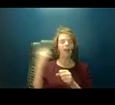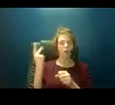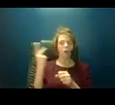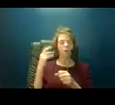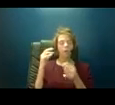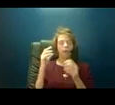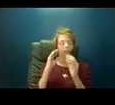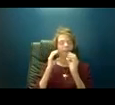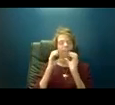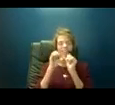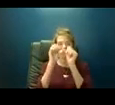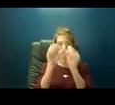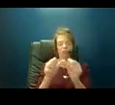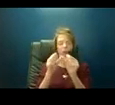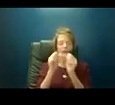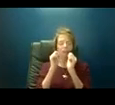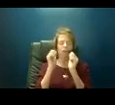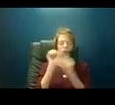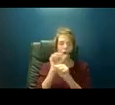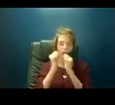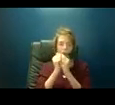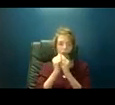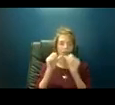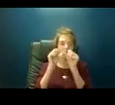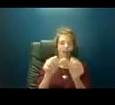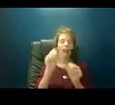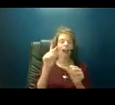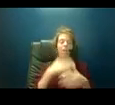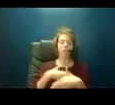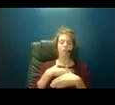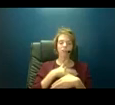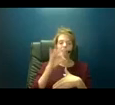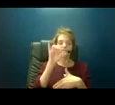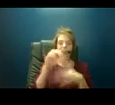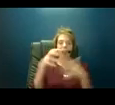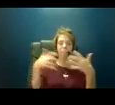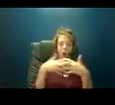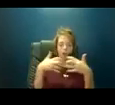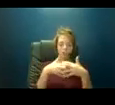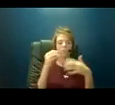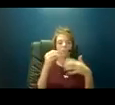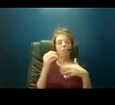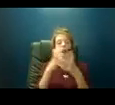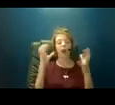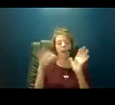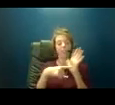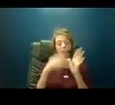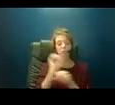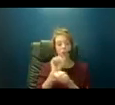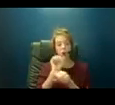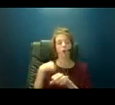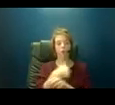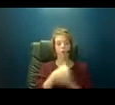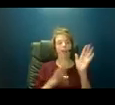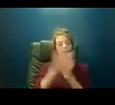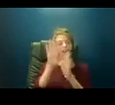nonstop ever since. So I'm real appreciative of that partnership, and a lot of this work we've developed together and side by